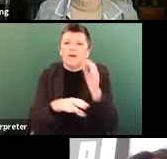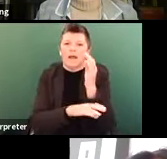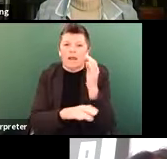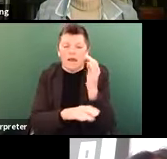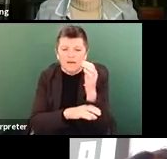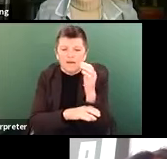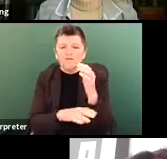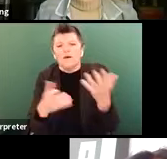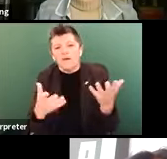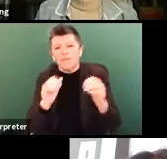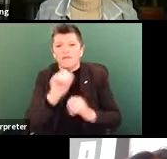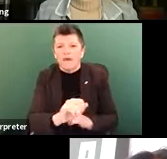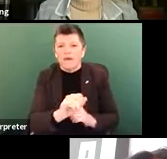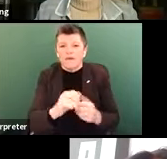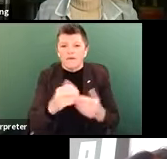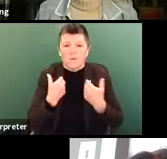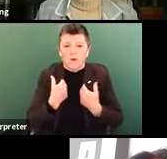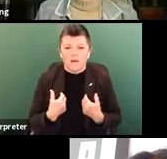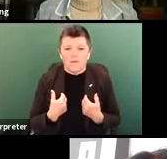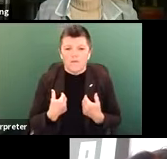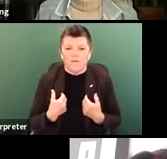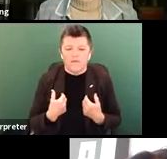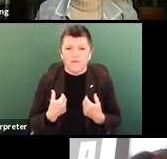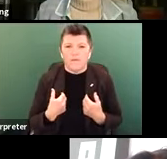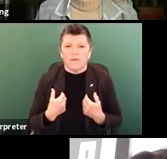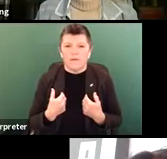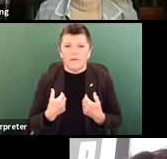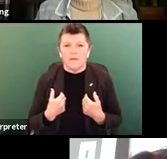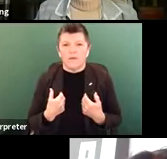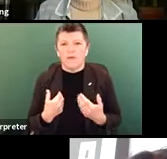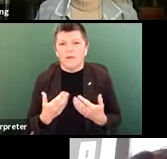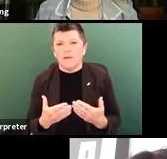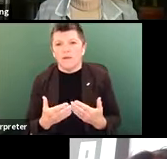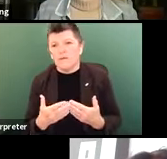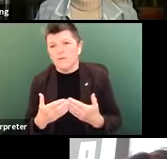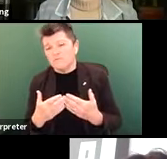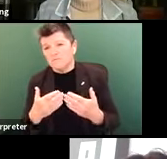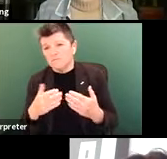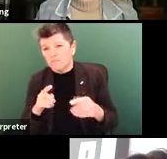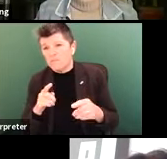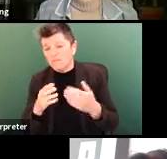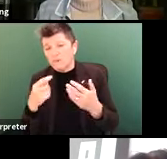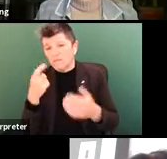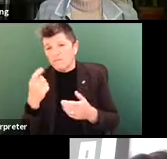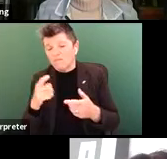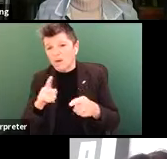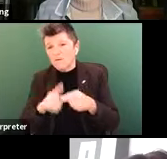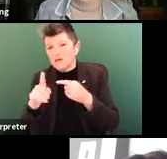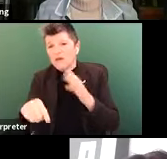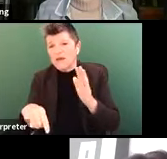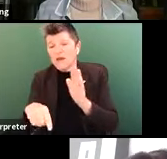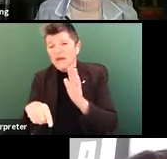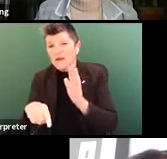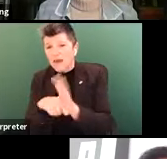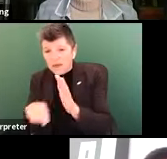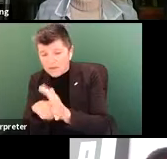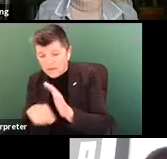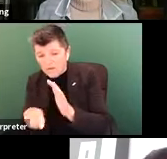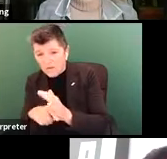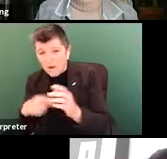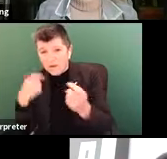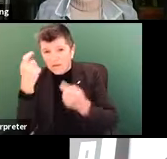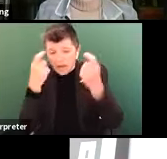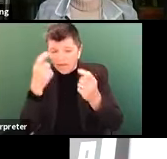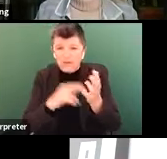wealth is more and more often negative when you consider the net wealth after the effect